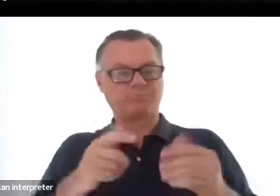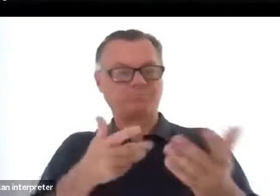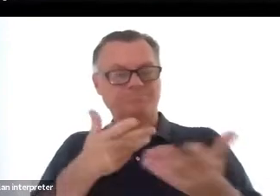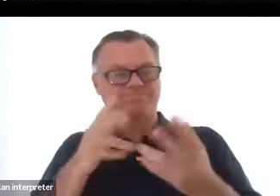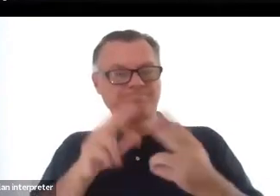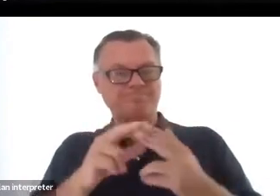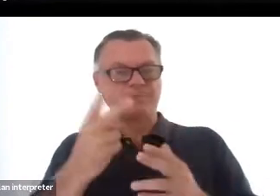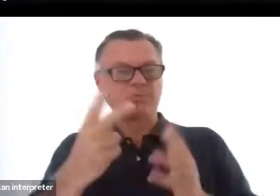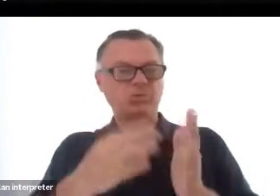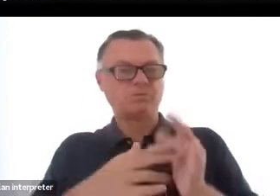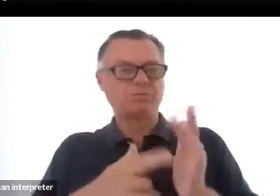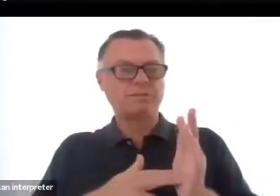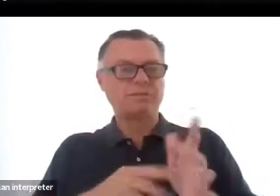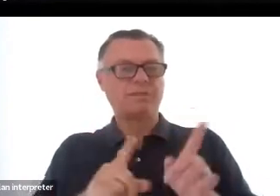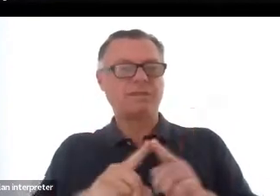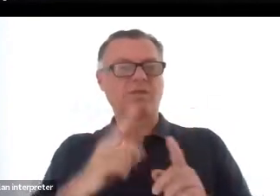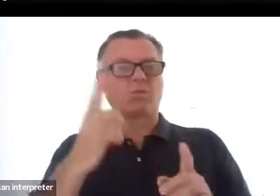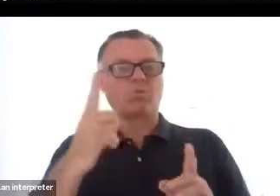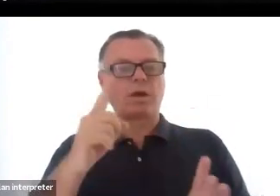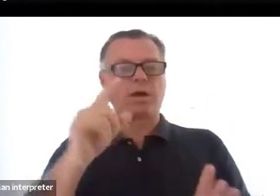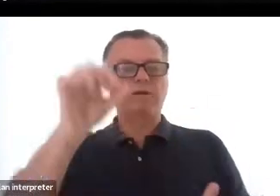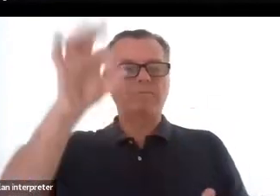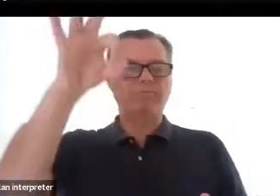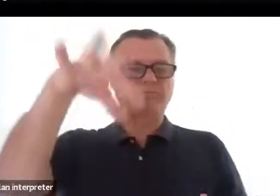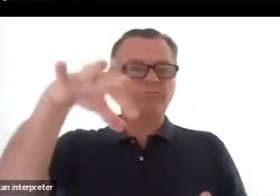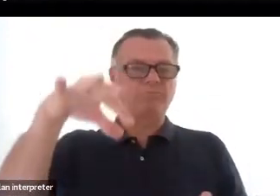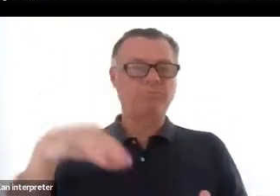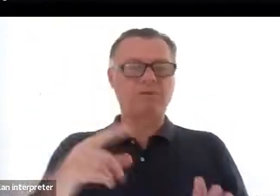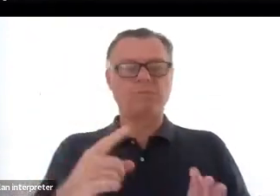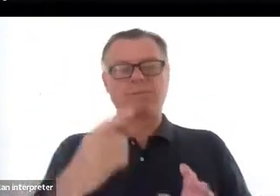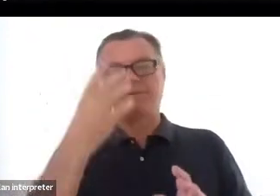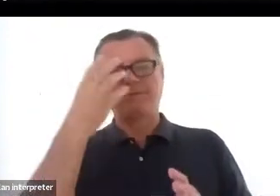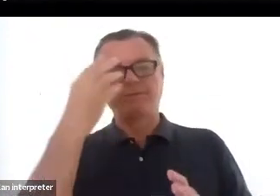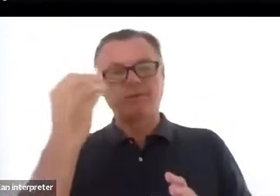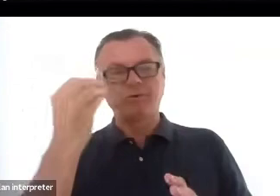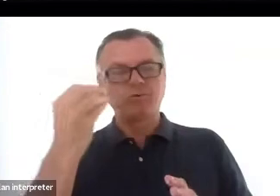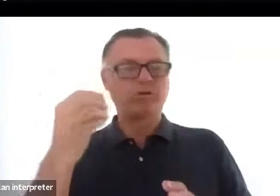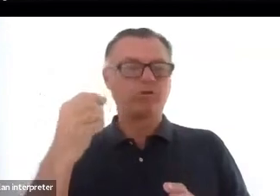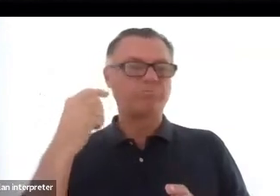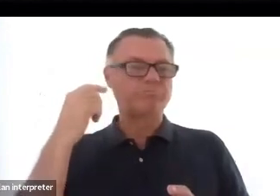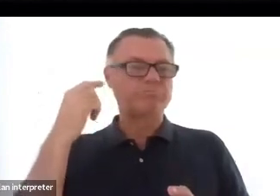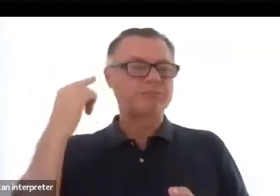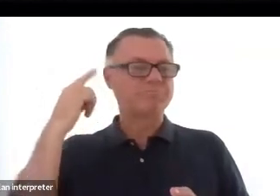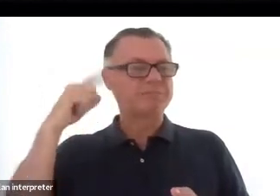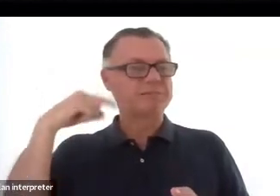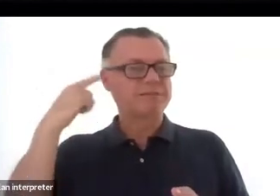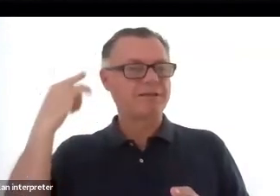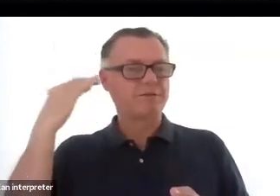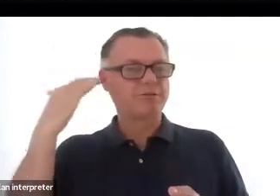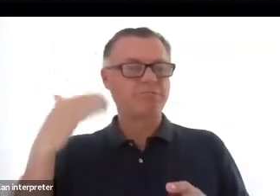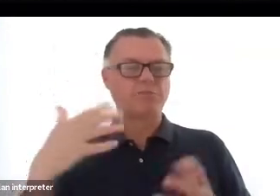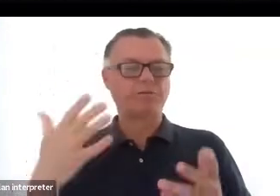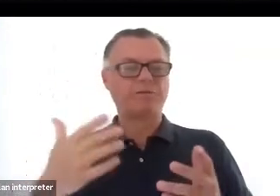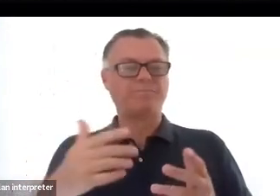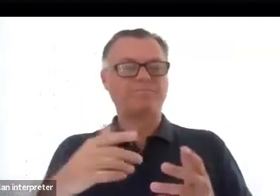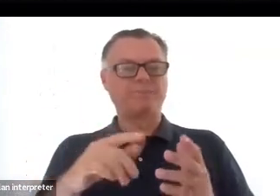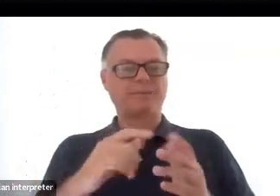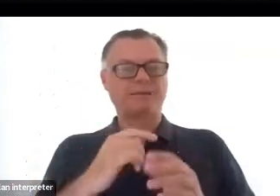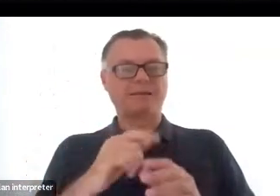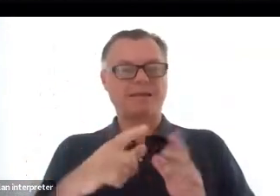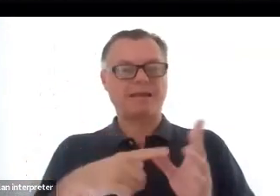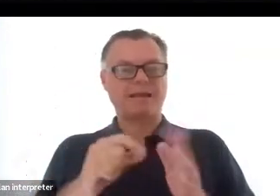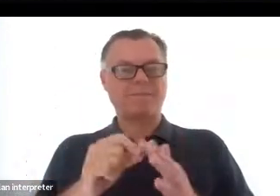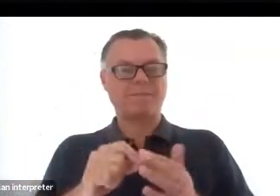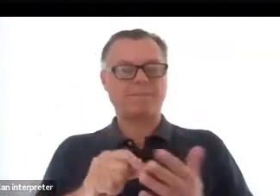We call it a spark, one image, one prompt, one sound. A caregiver opens the simple app, reads the prompt, shows